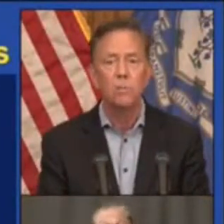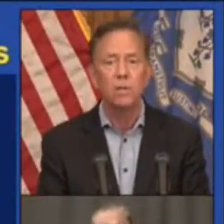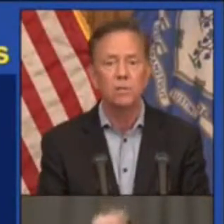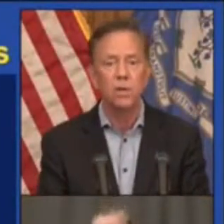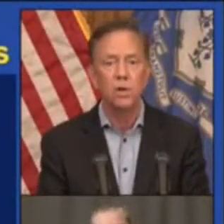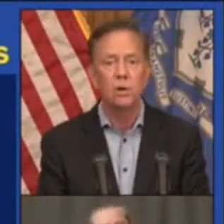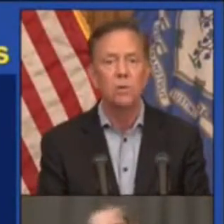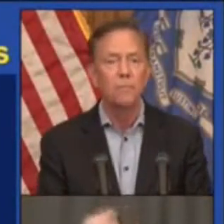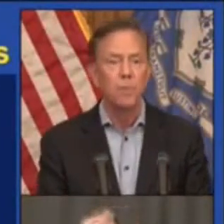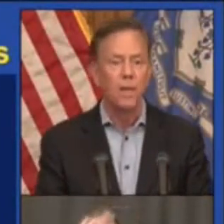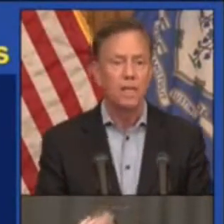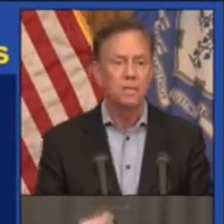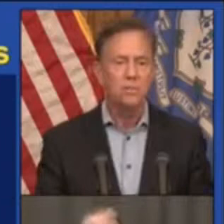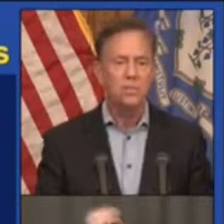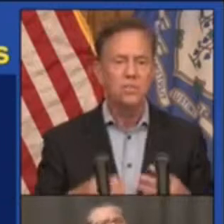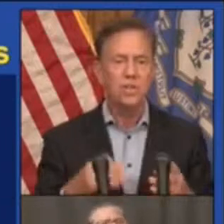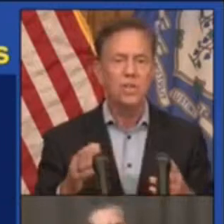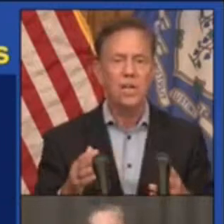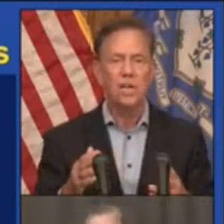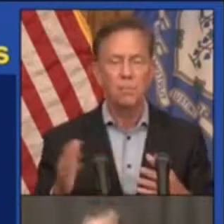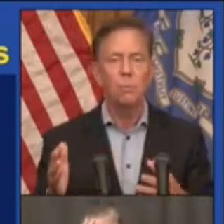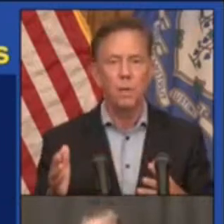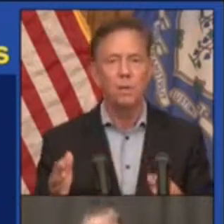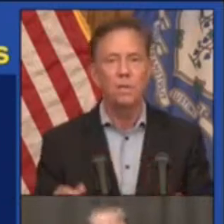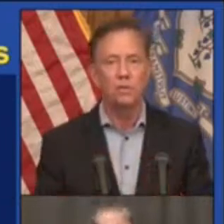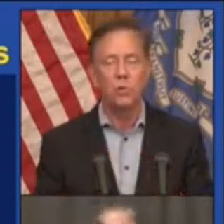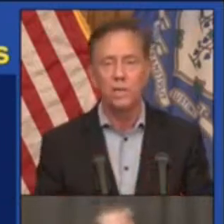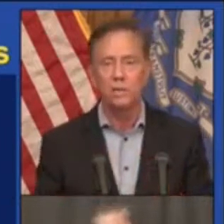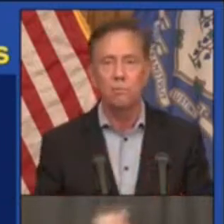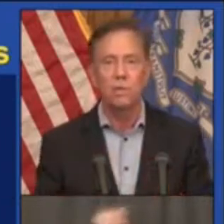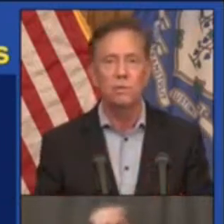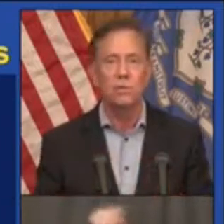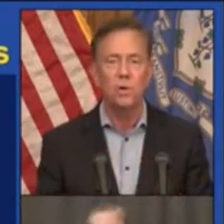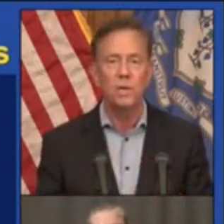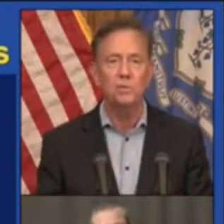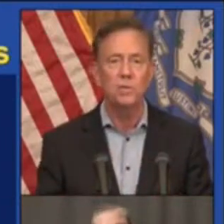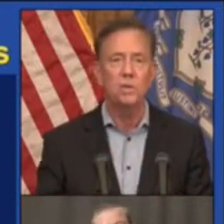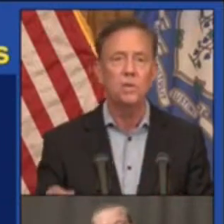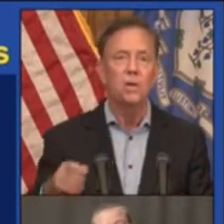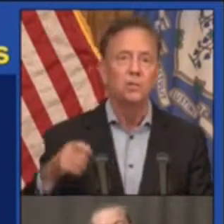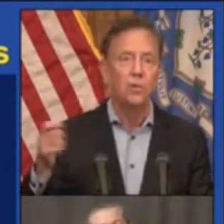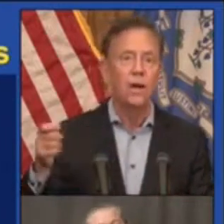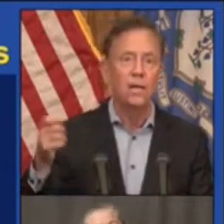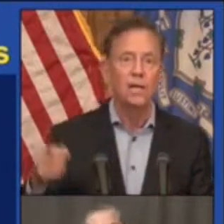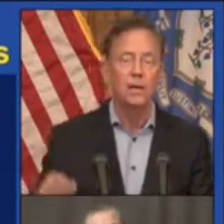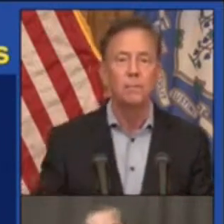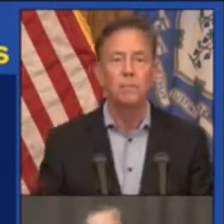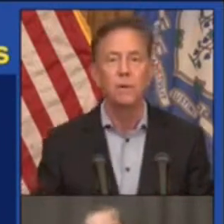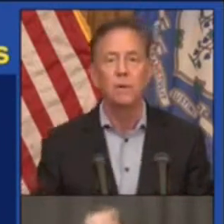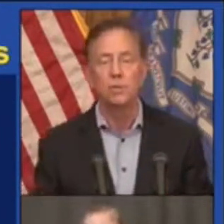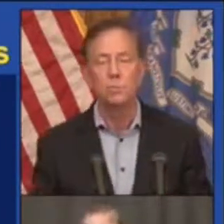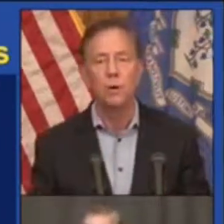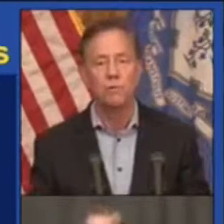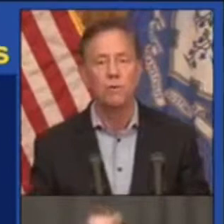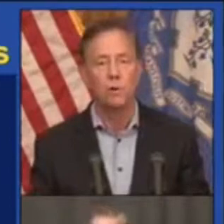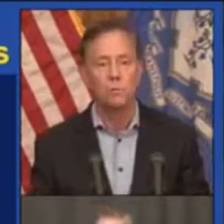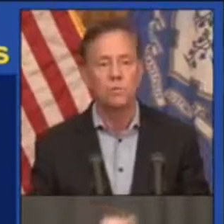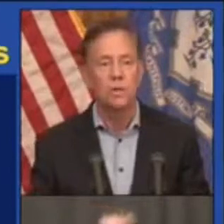several months ago. And this is just the Connecticut mobility trend. And what they're doing is tracking